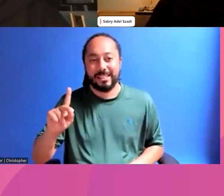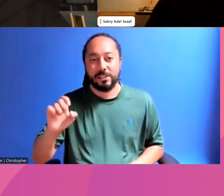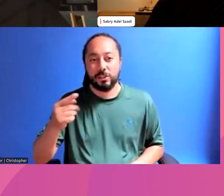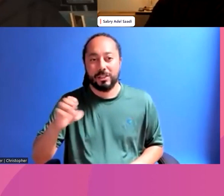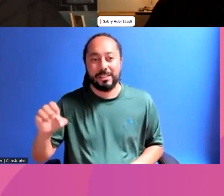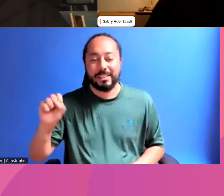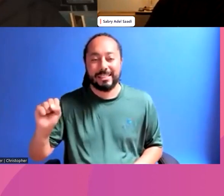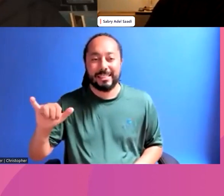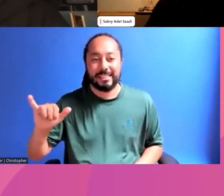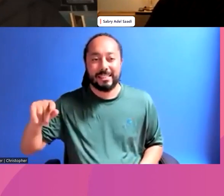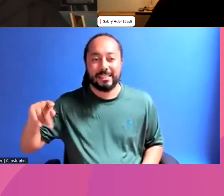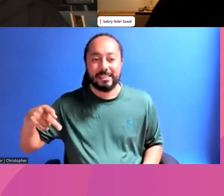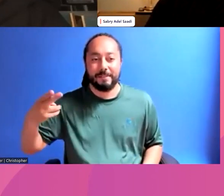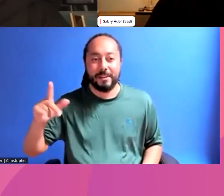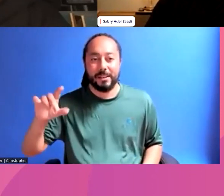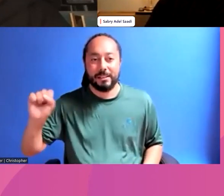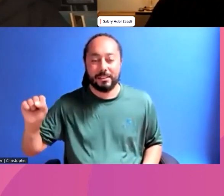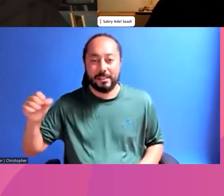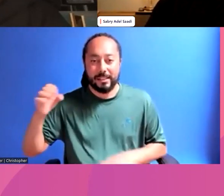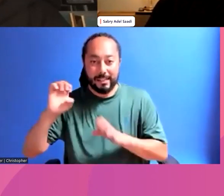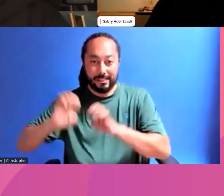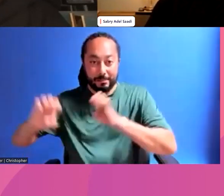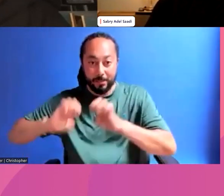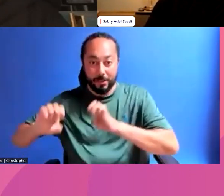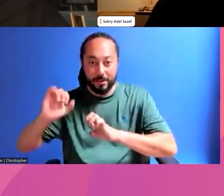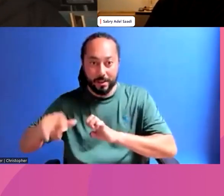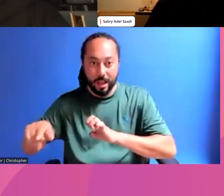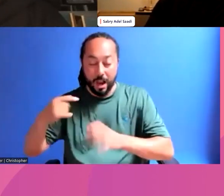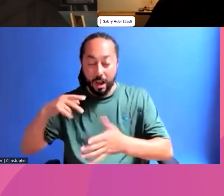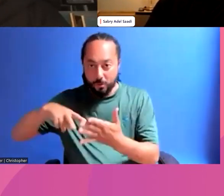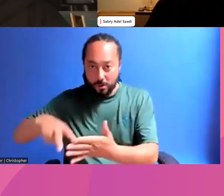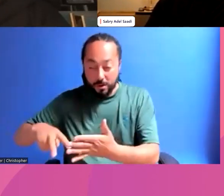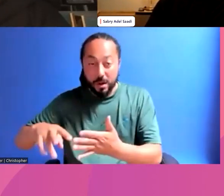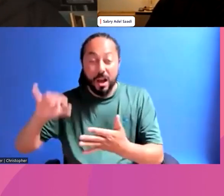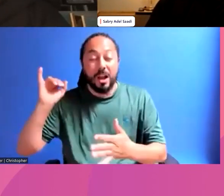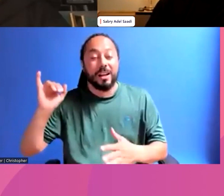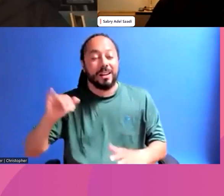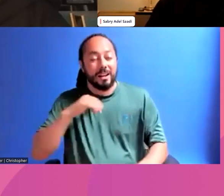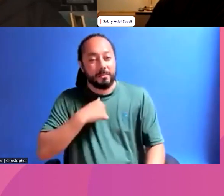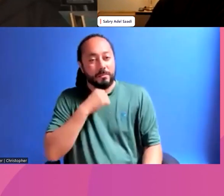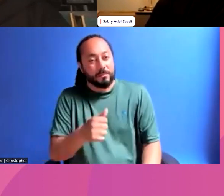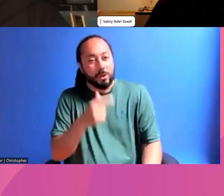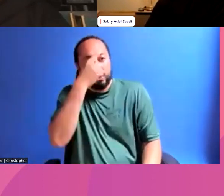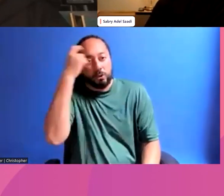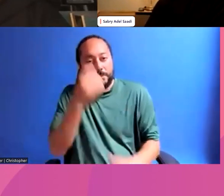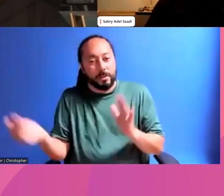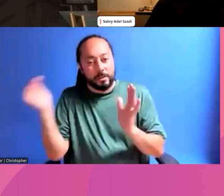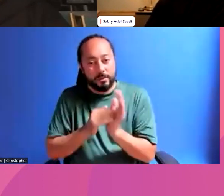time, while not necessarily going through that trauma again, the